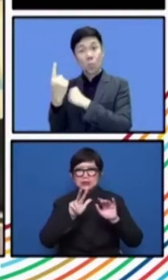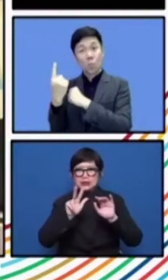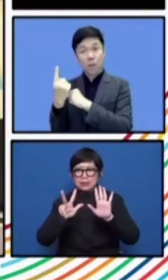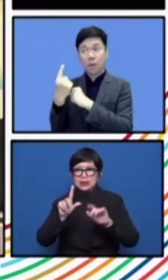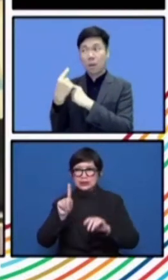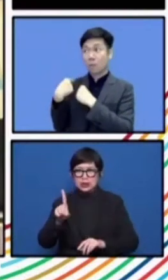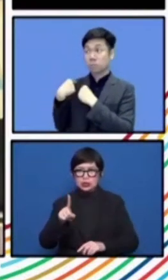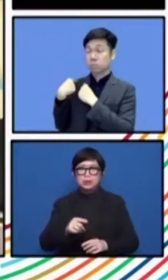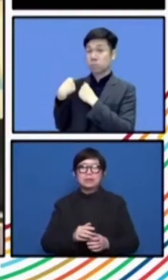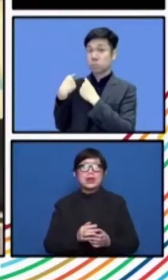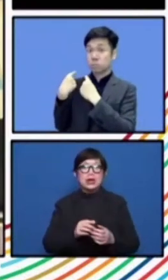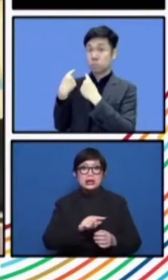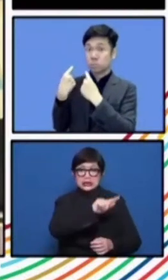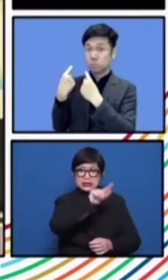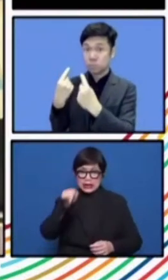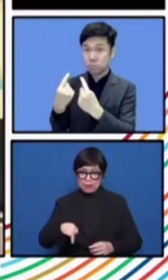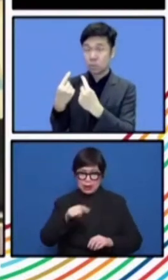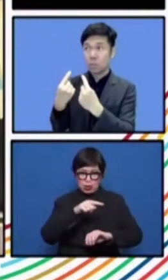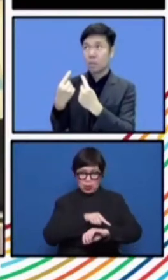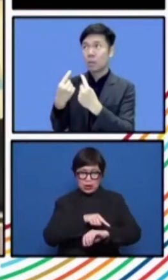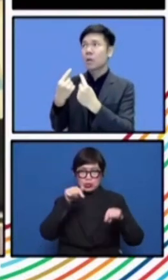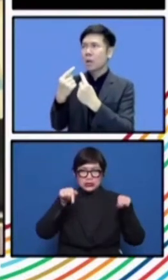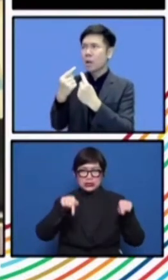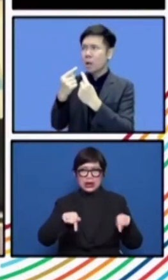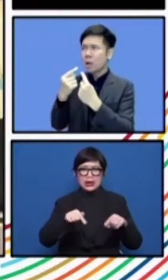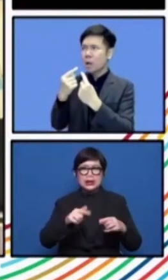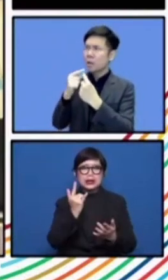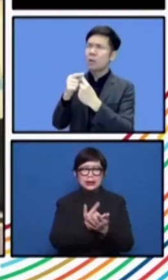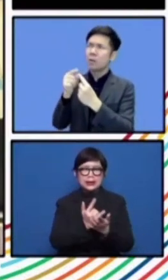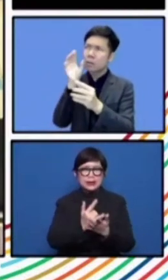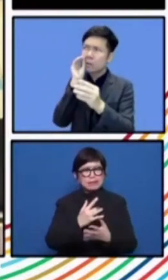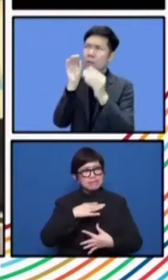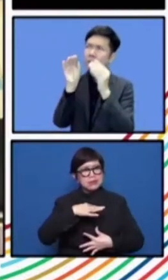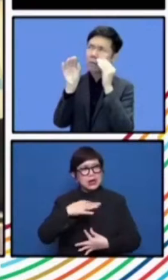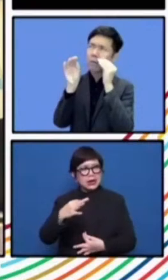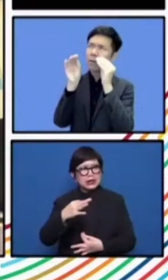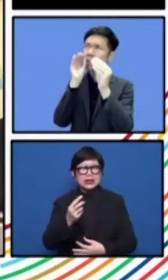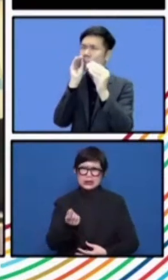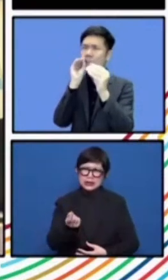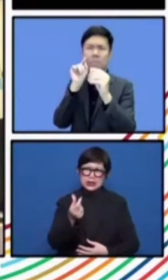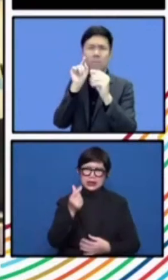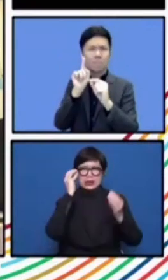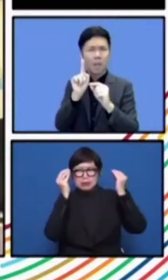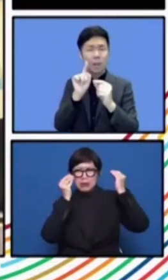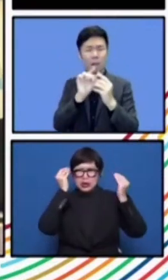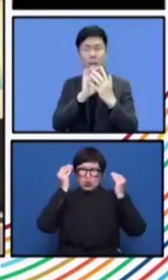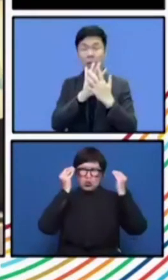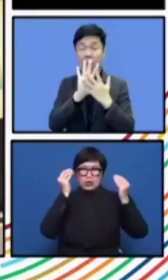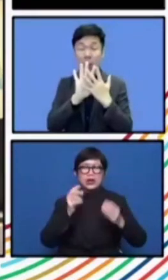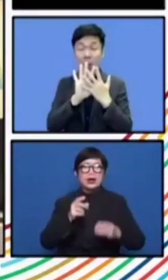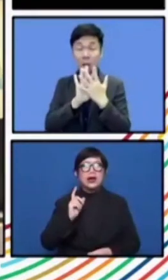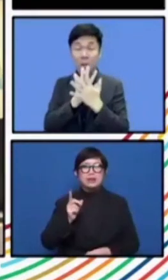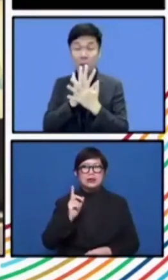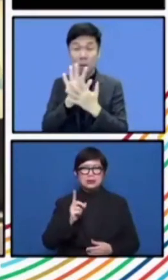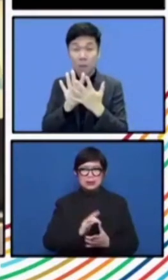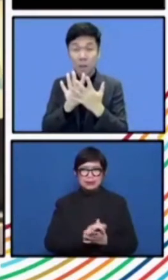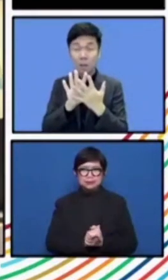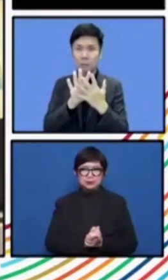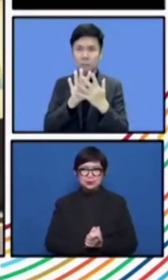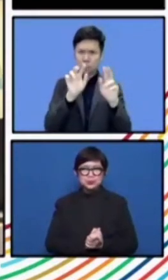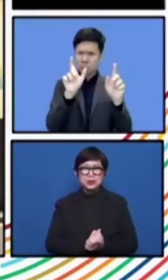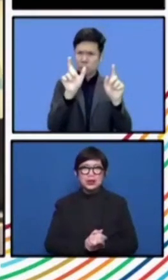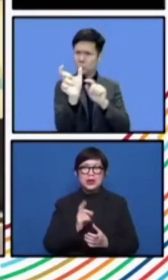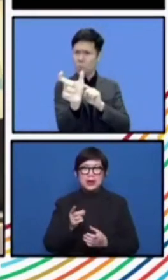sometimes even confusing because even when you define explain explain and interpret disability seem to be quite complex